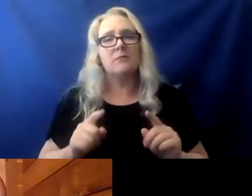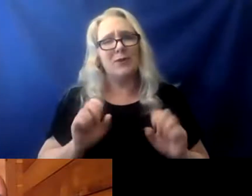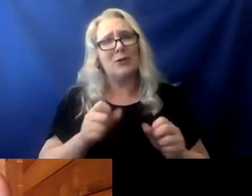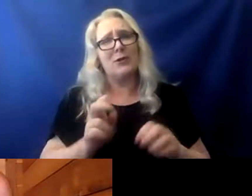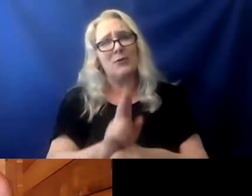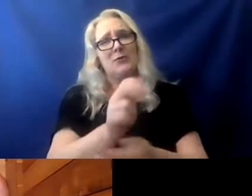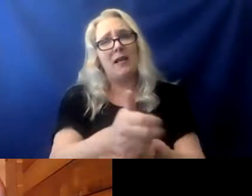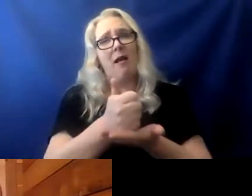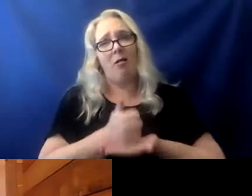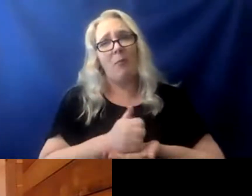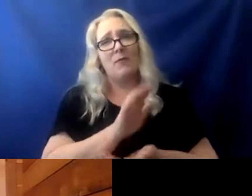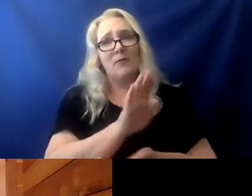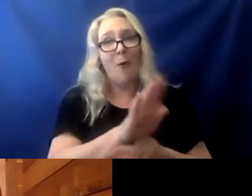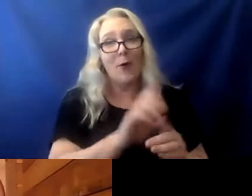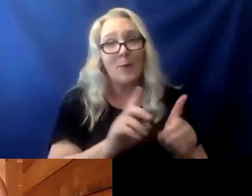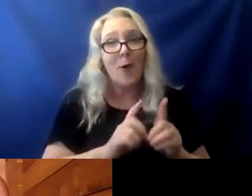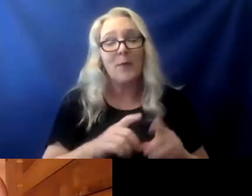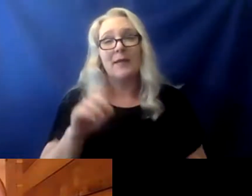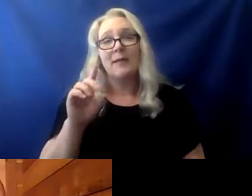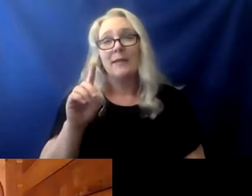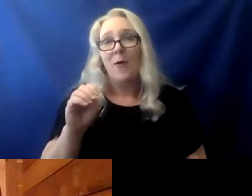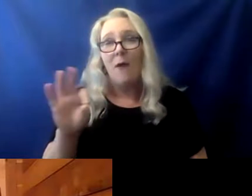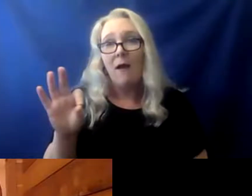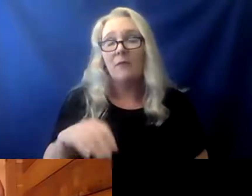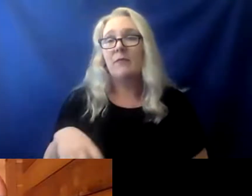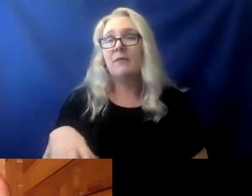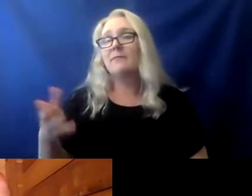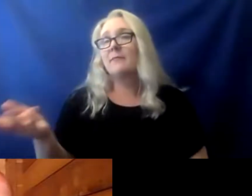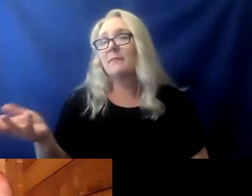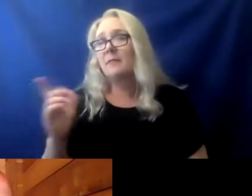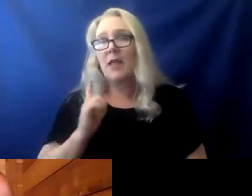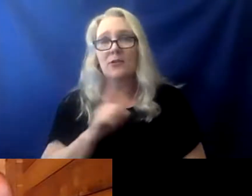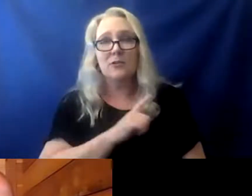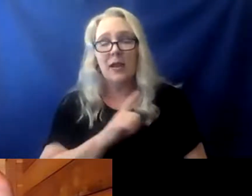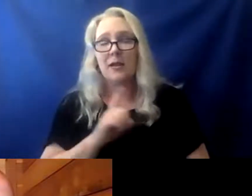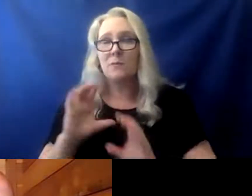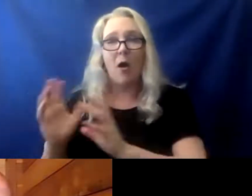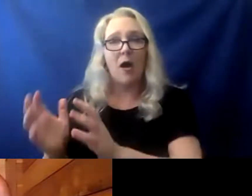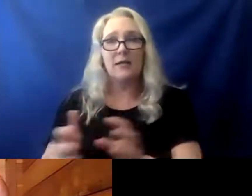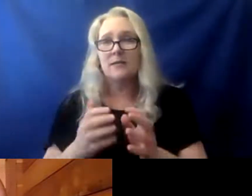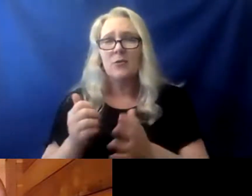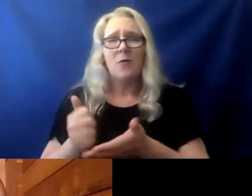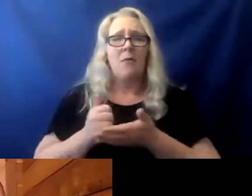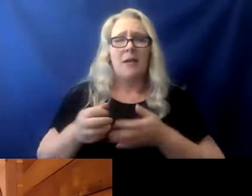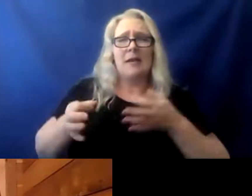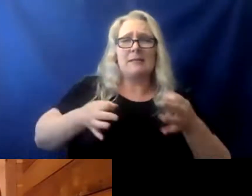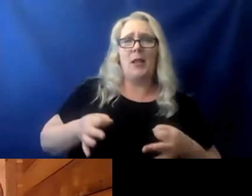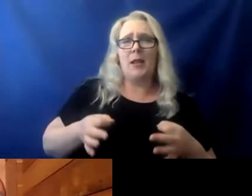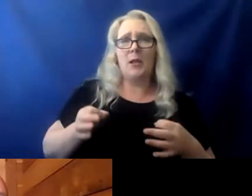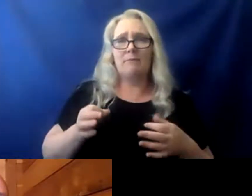from your department, from DOF, from the legislative, you know, bodies to help explain to us where things